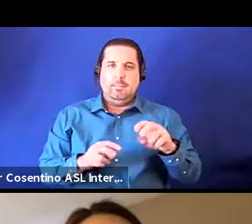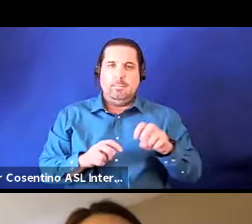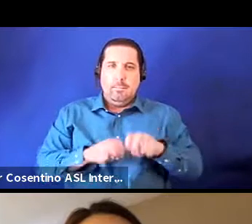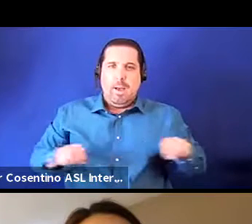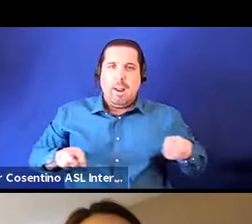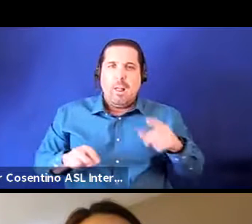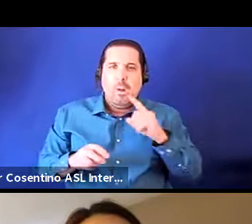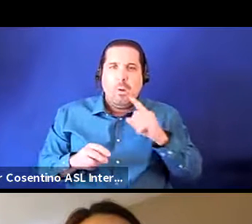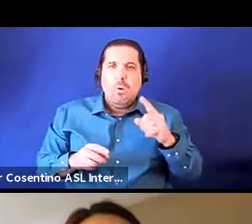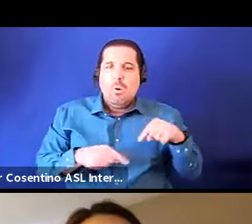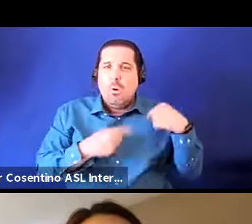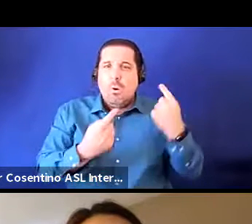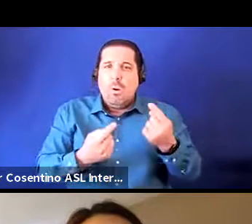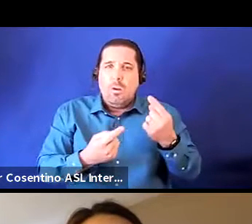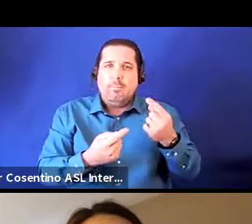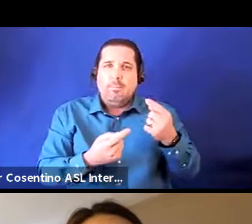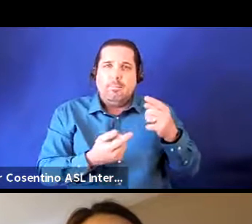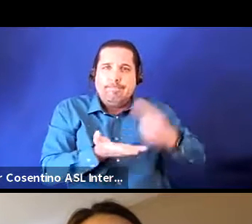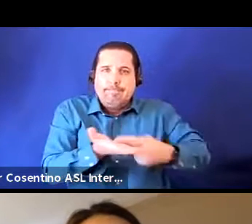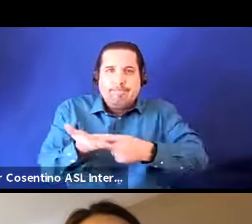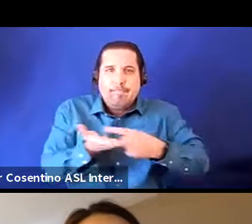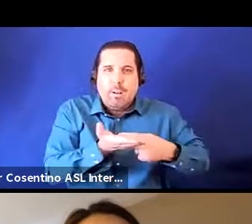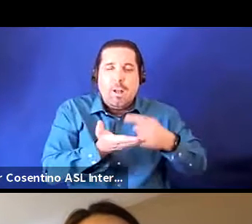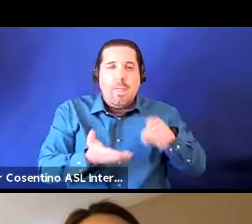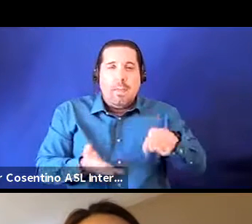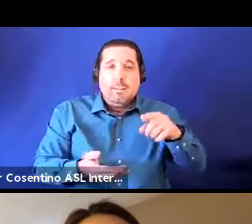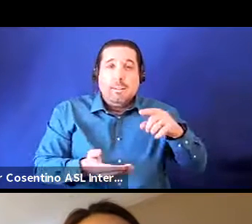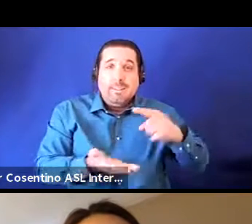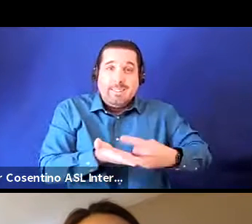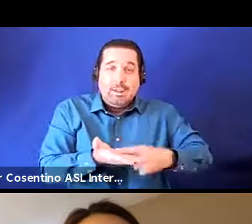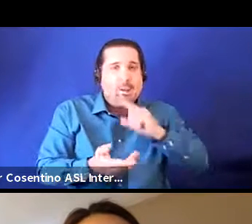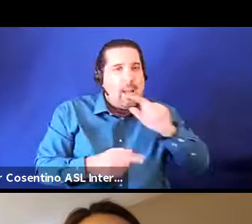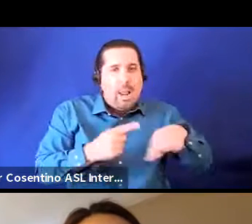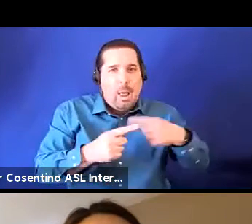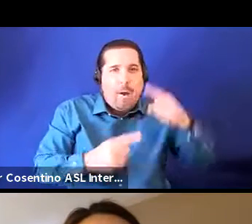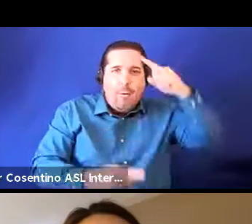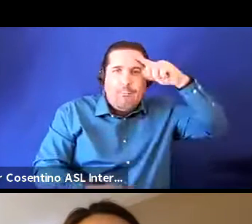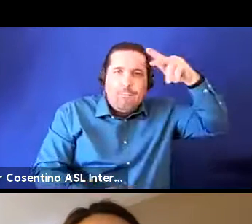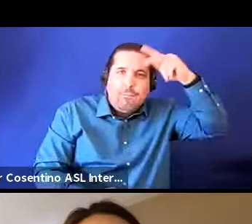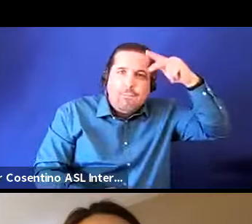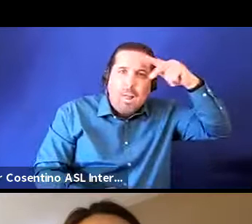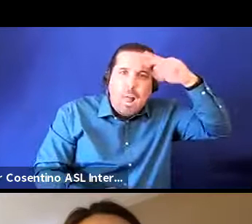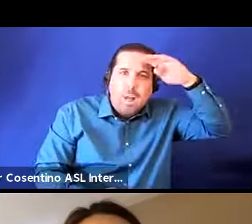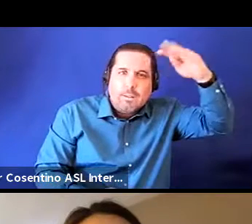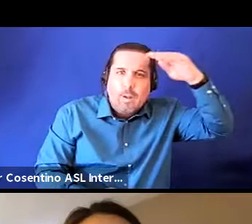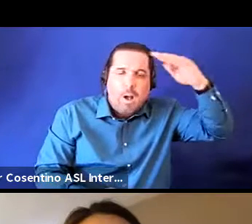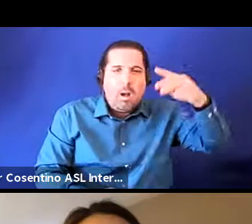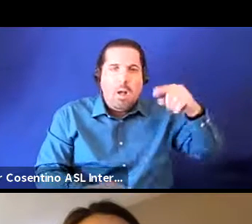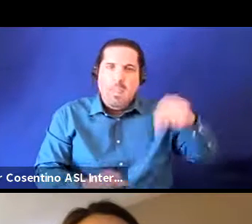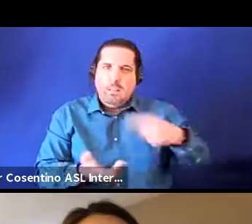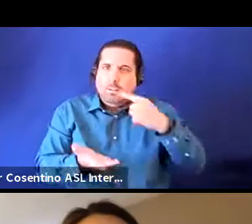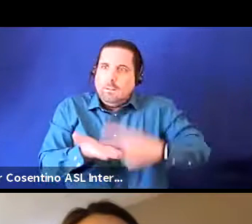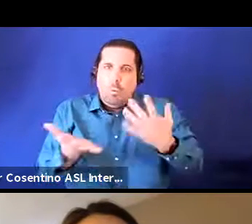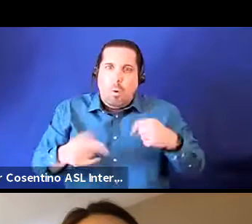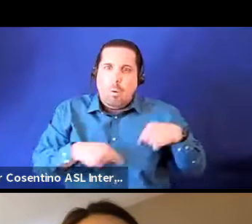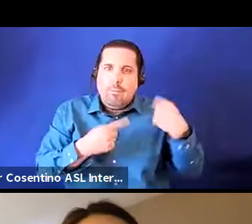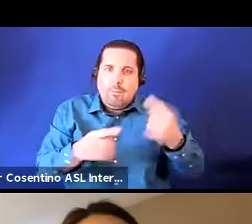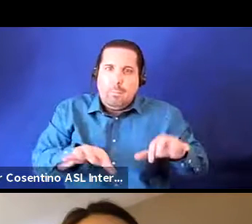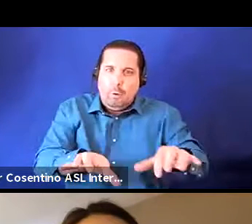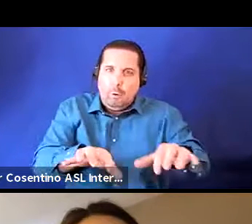work. So this is not a philosophical discussion today. And I want to first acknowledge that we are zooming in